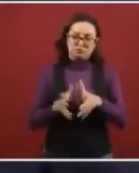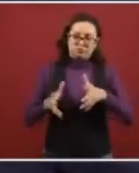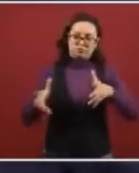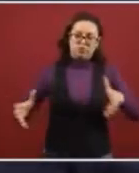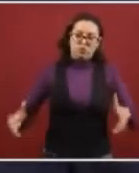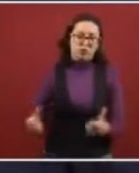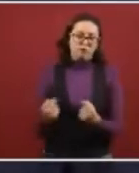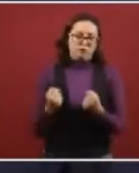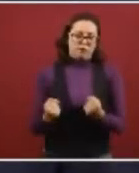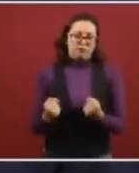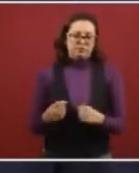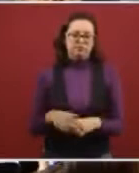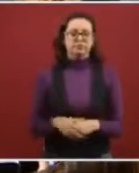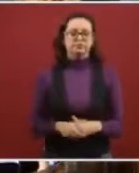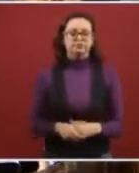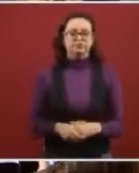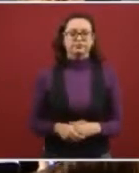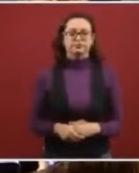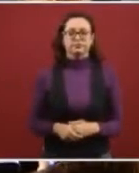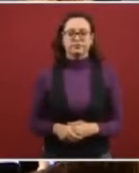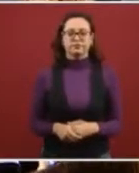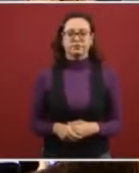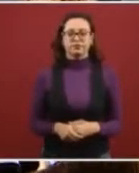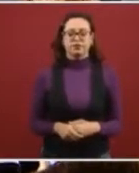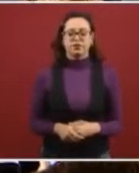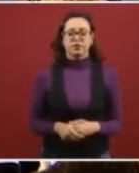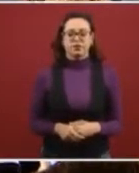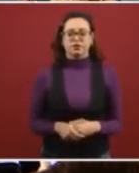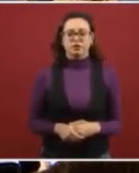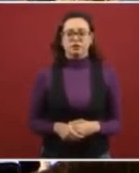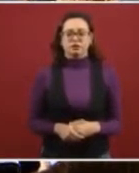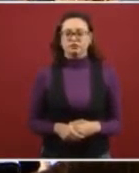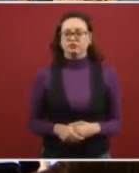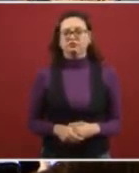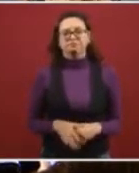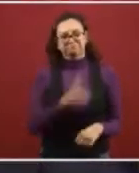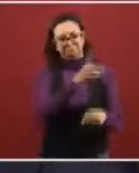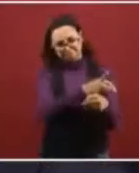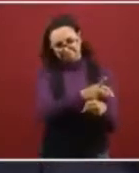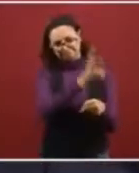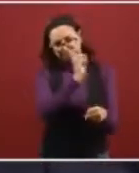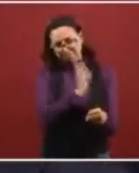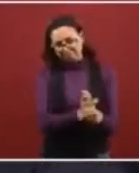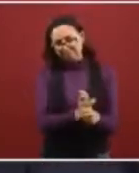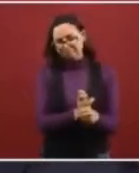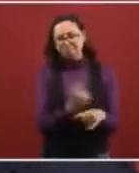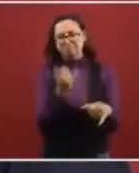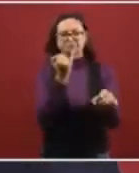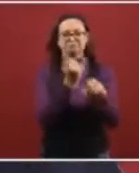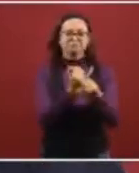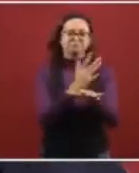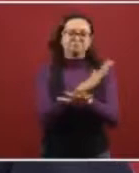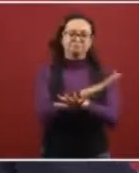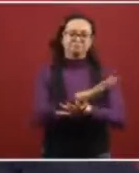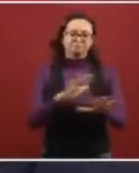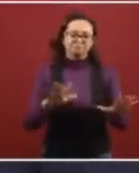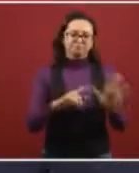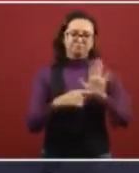Guard as fast as possible and to invite them toda la by offering by giving them all the information